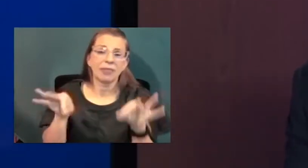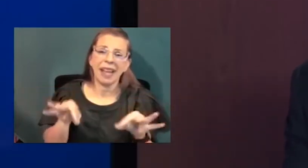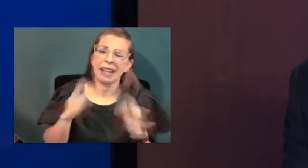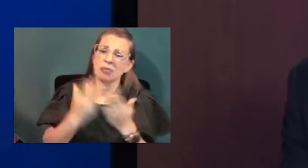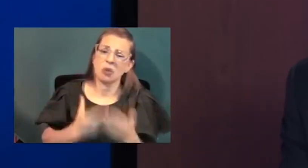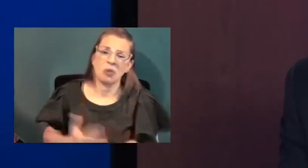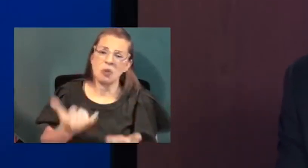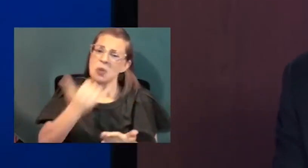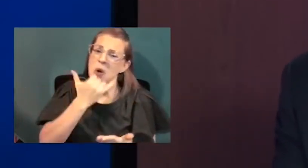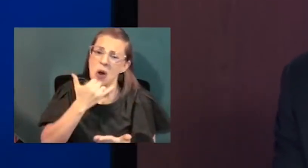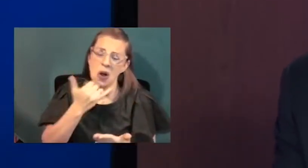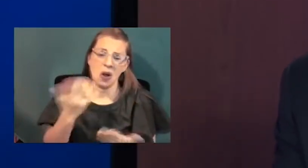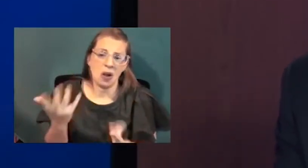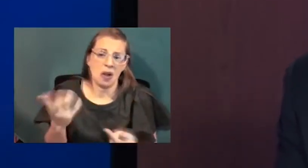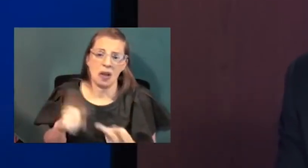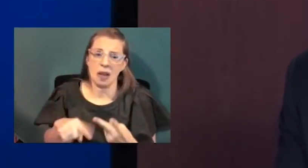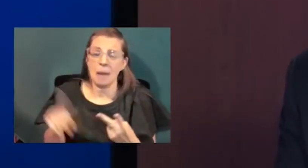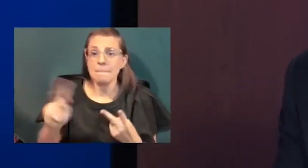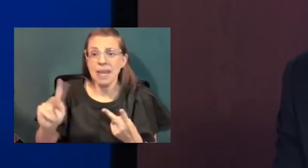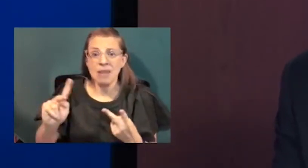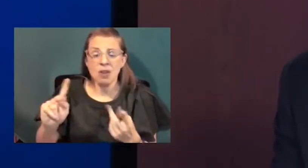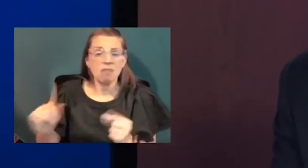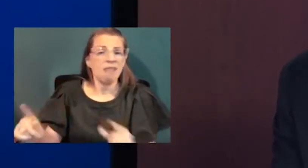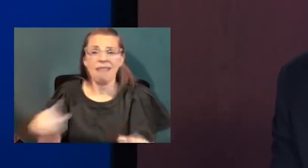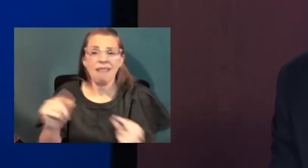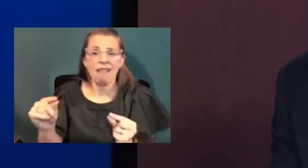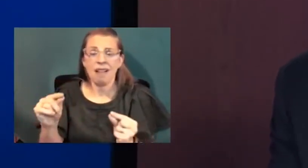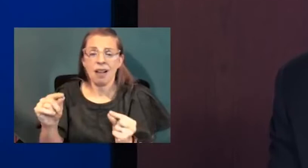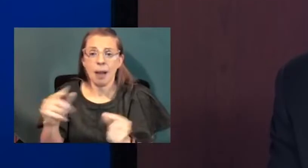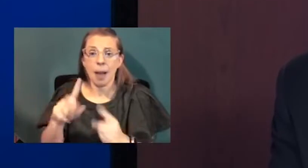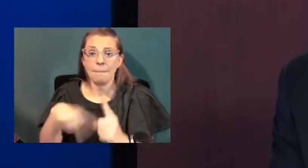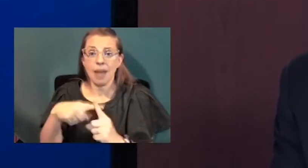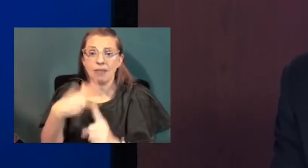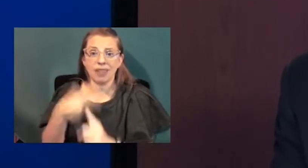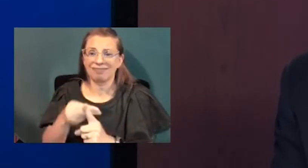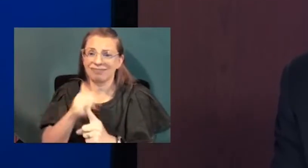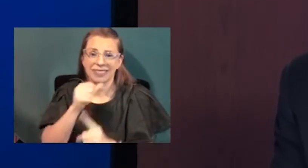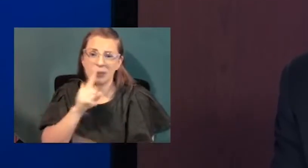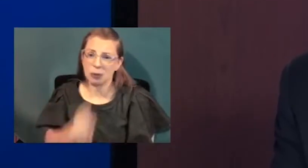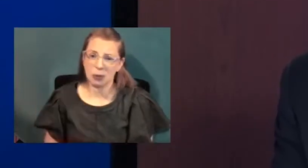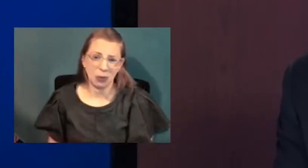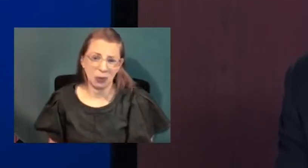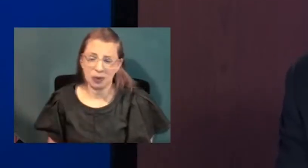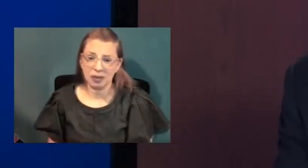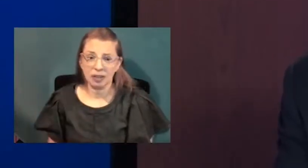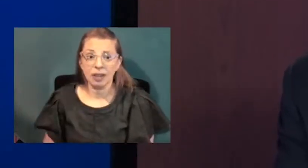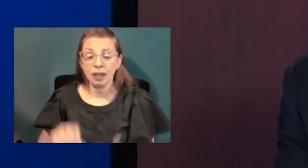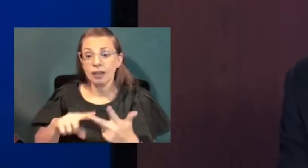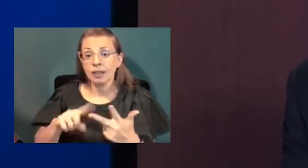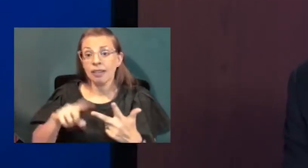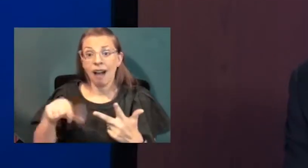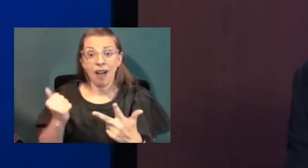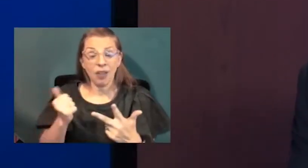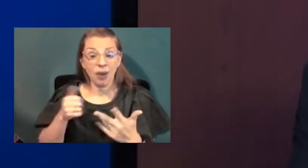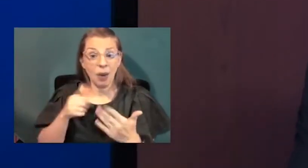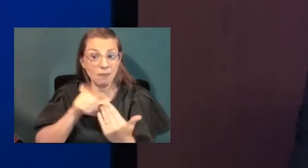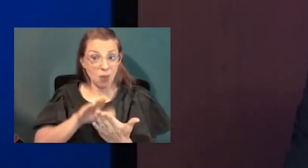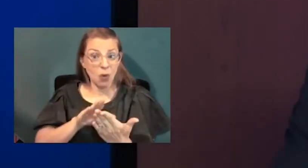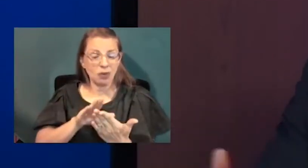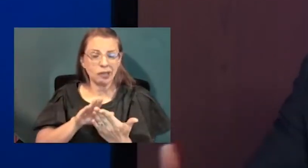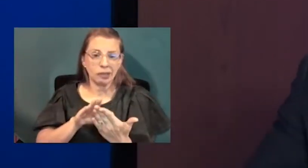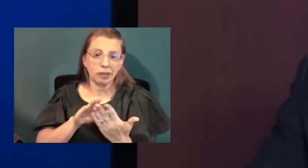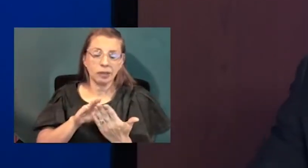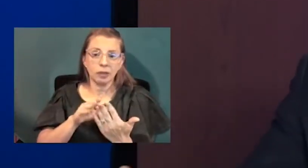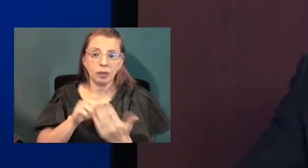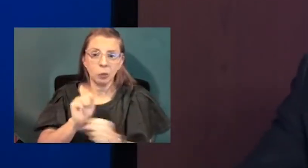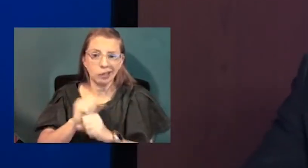vaccine that just very simply are not true. I think the other approach that we have is actually making sure, and we're working on this ahead, actually